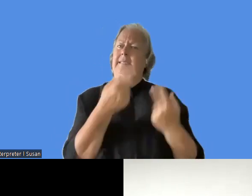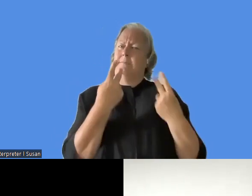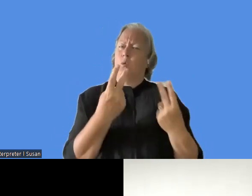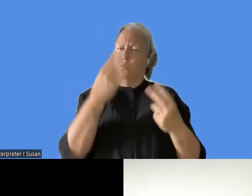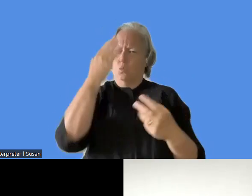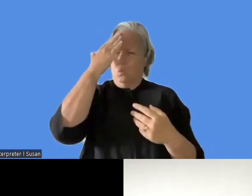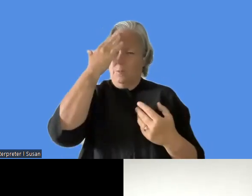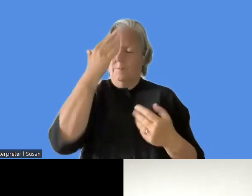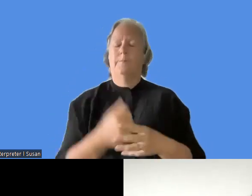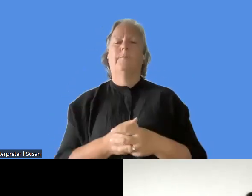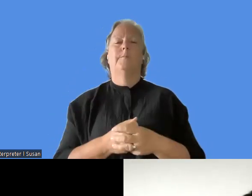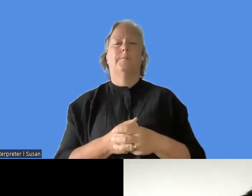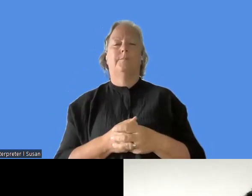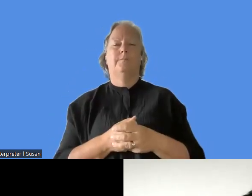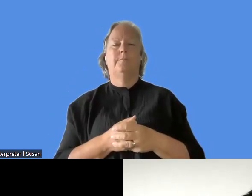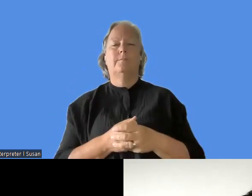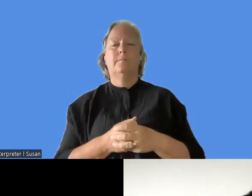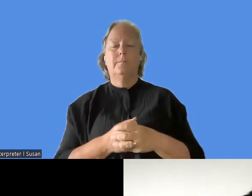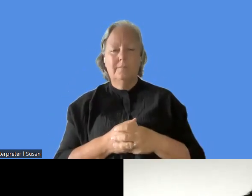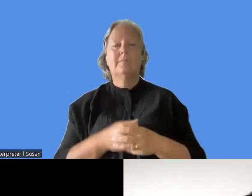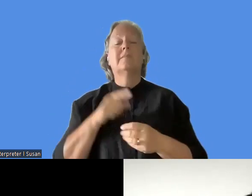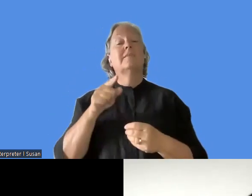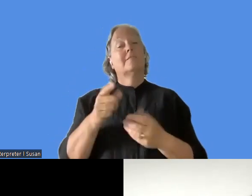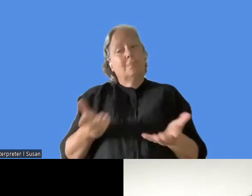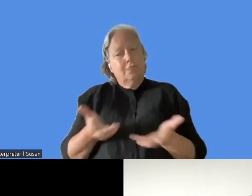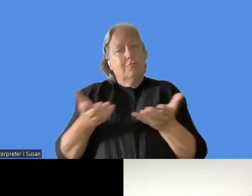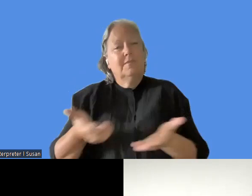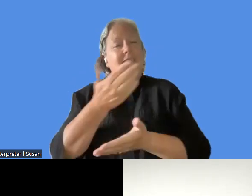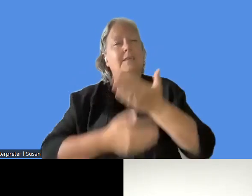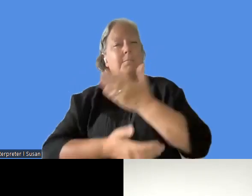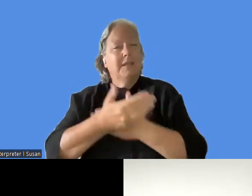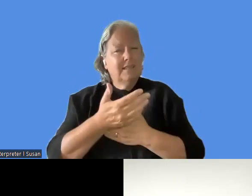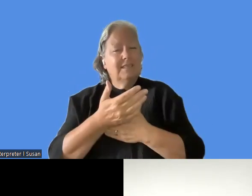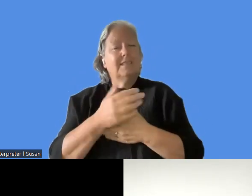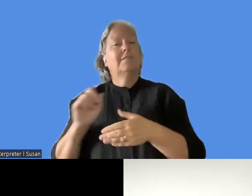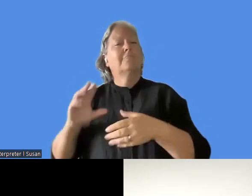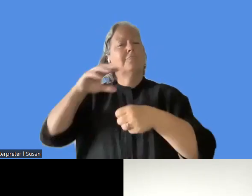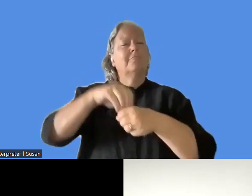And this also paved the way for disabled people to join the well of society development.